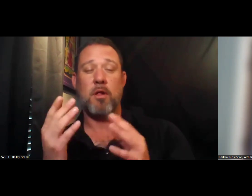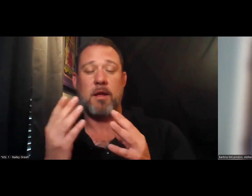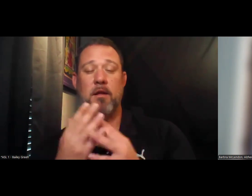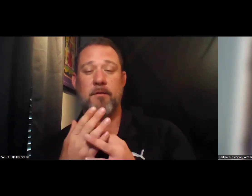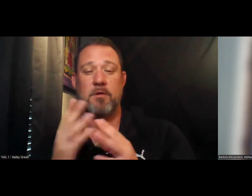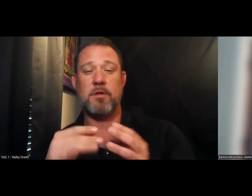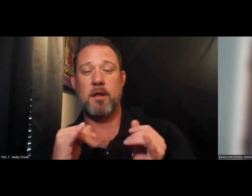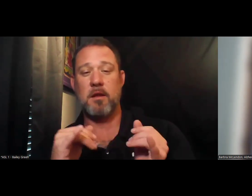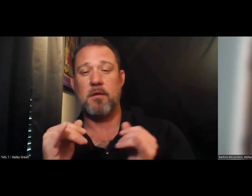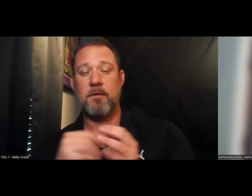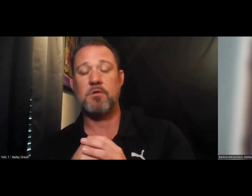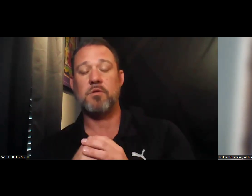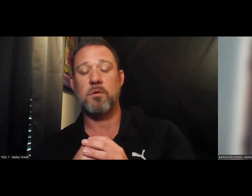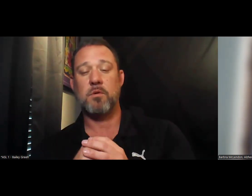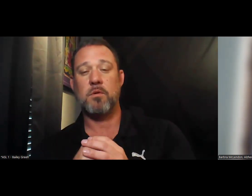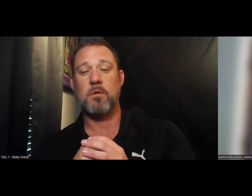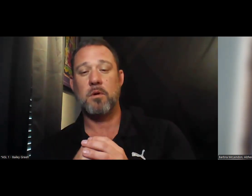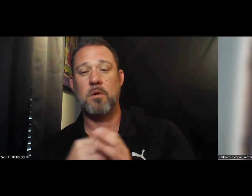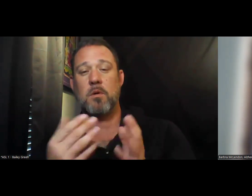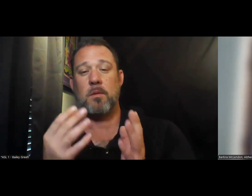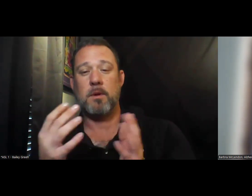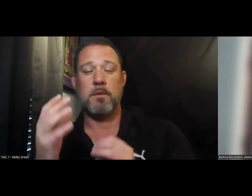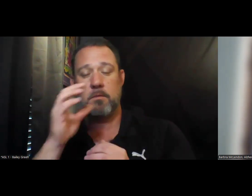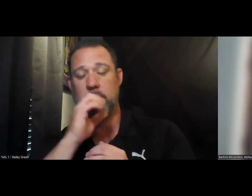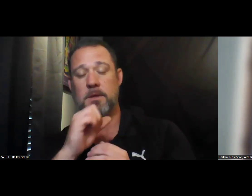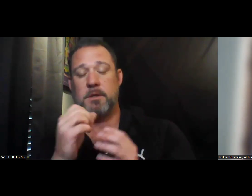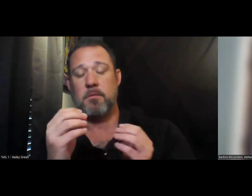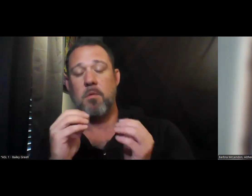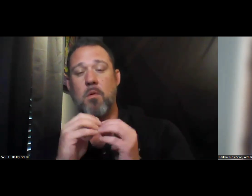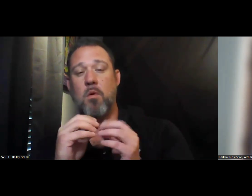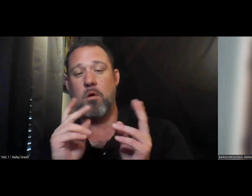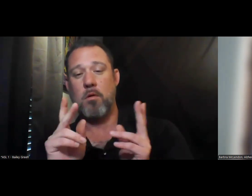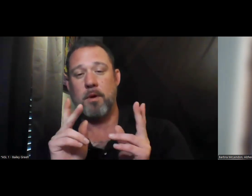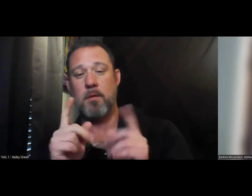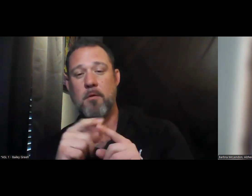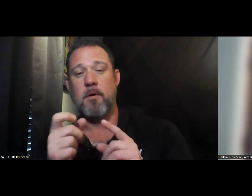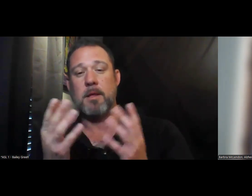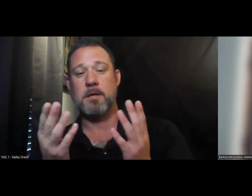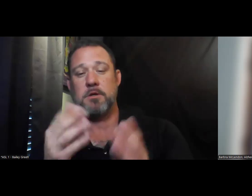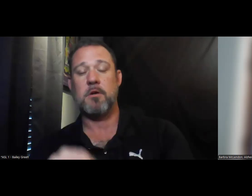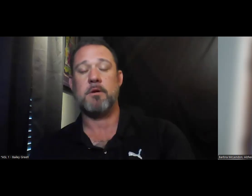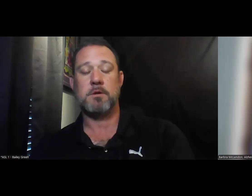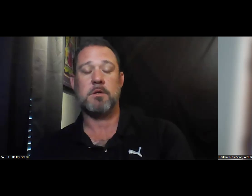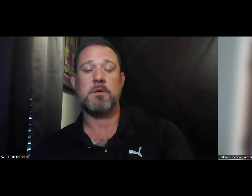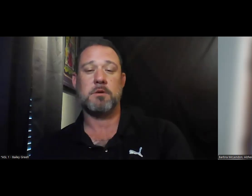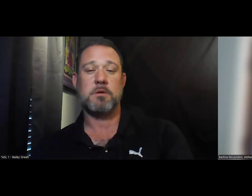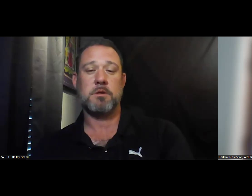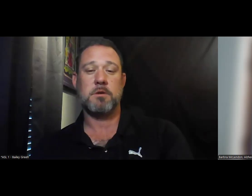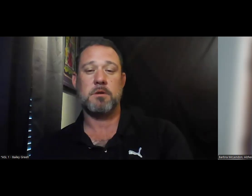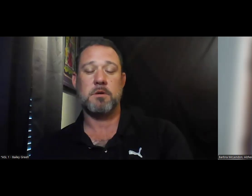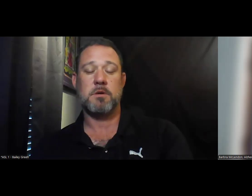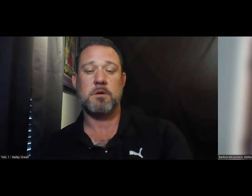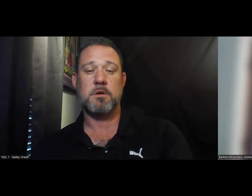that individual, then, you know, we may be missing even more people from these services. When it